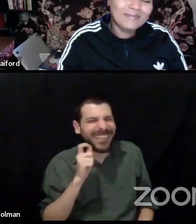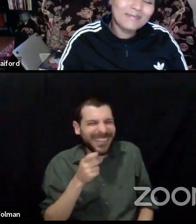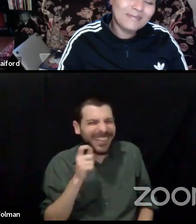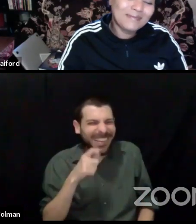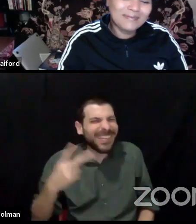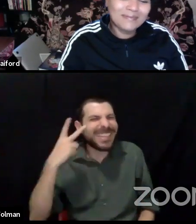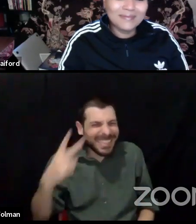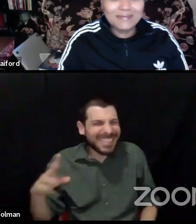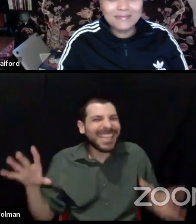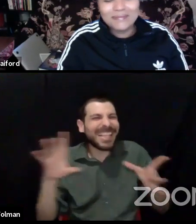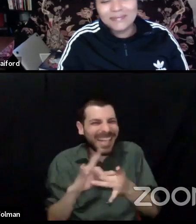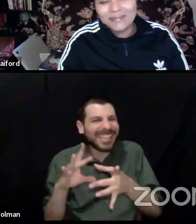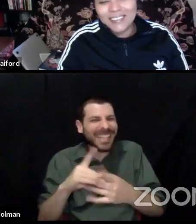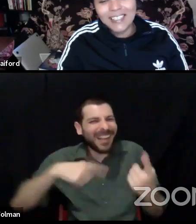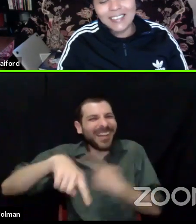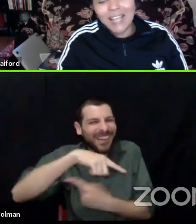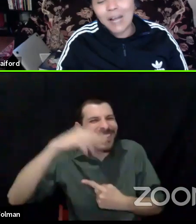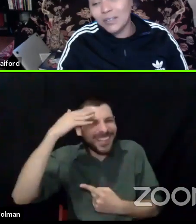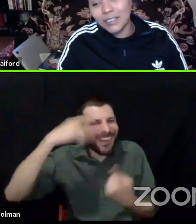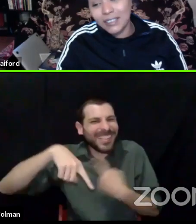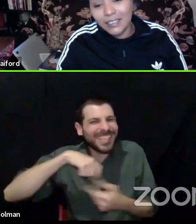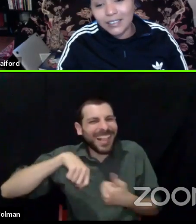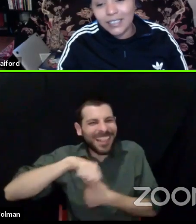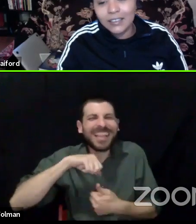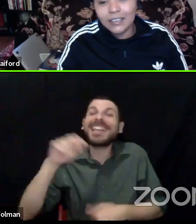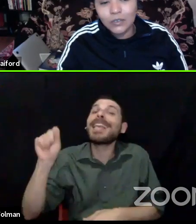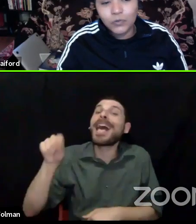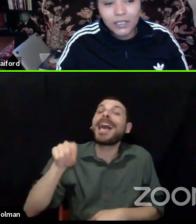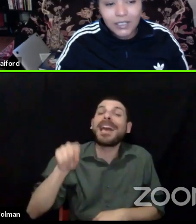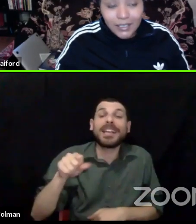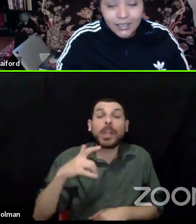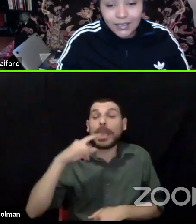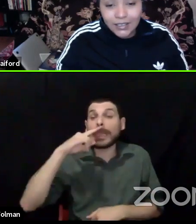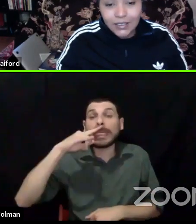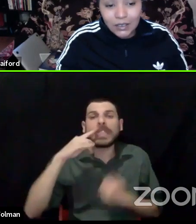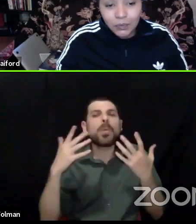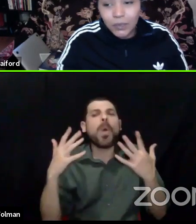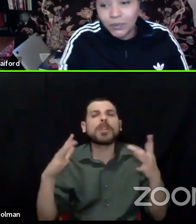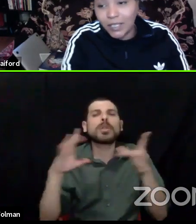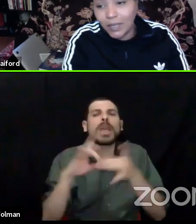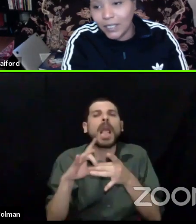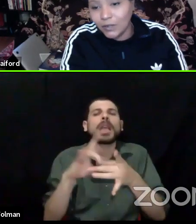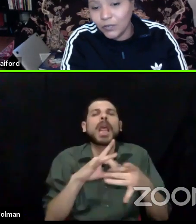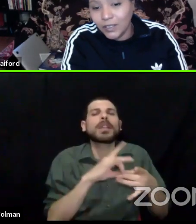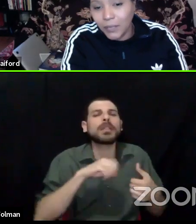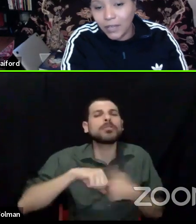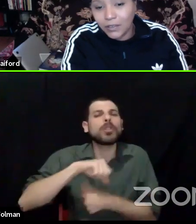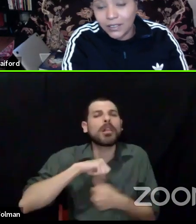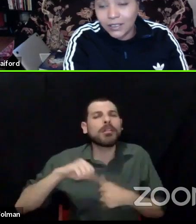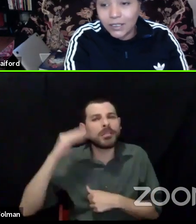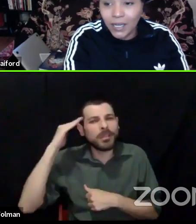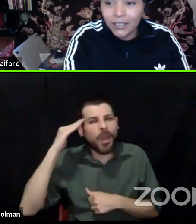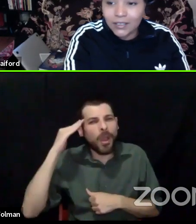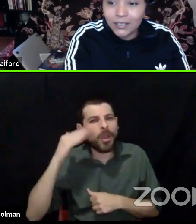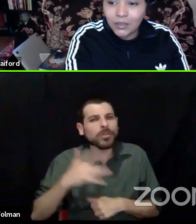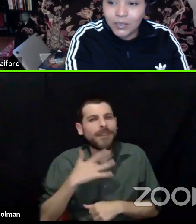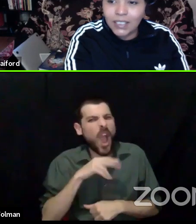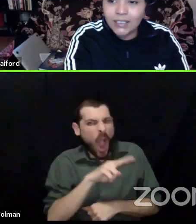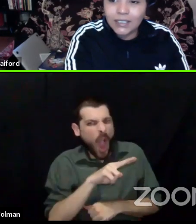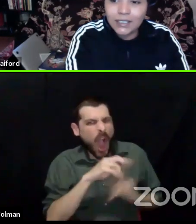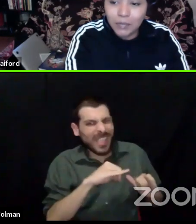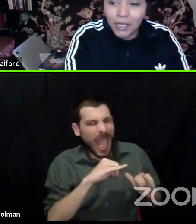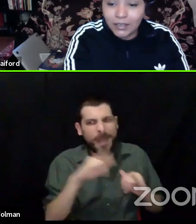that we all know each other. The kids, they looking for connectedness and people that make them feel empowered and inspired. And so